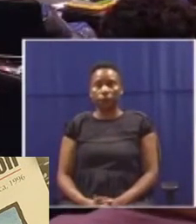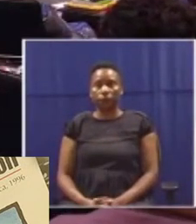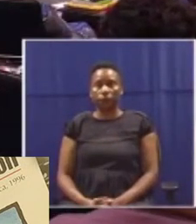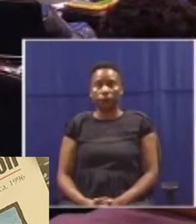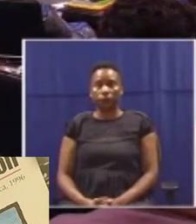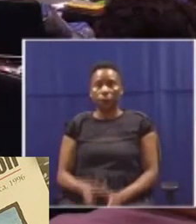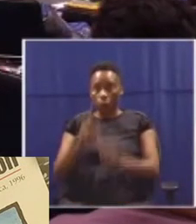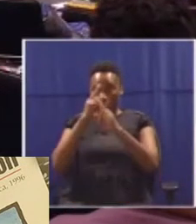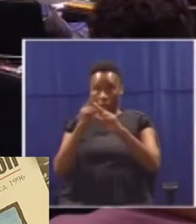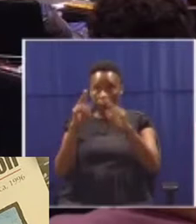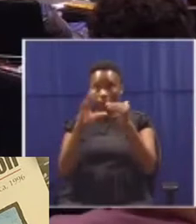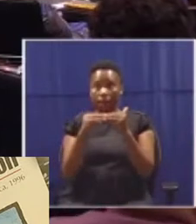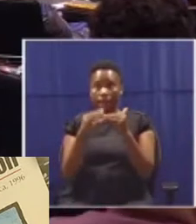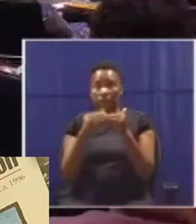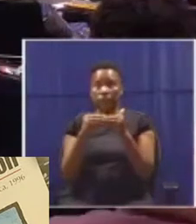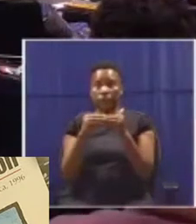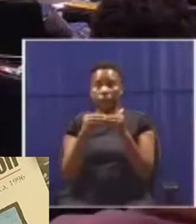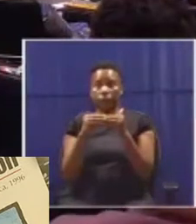Honorable Members.